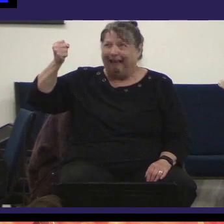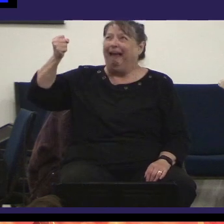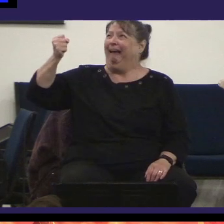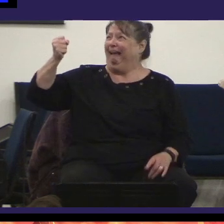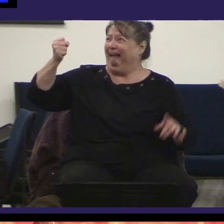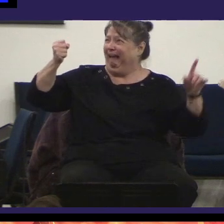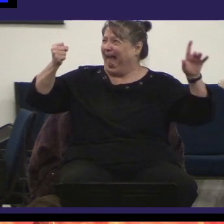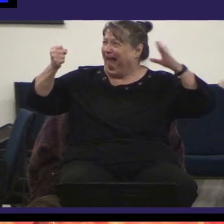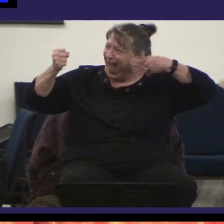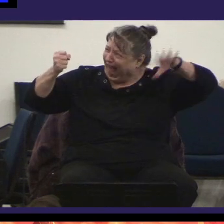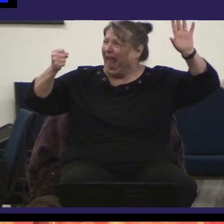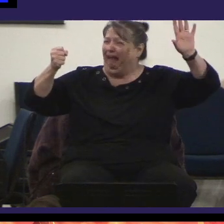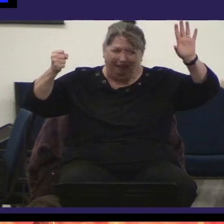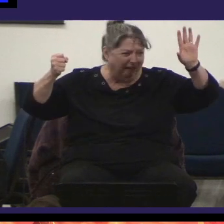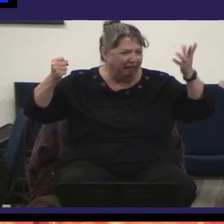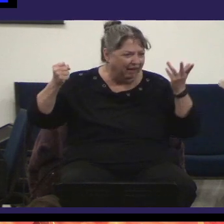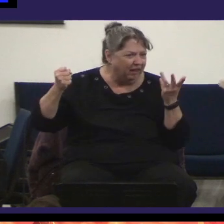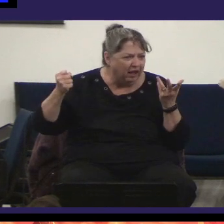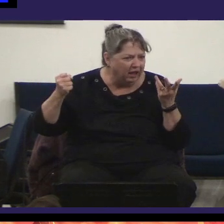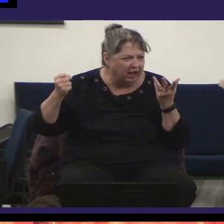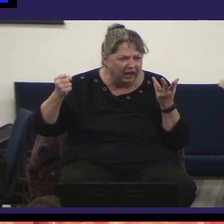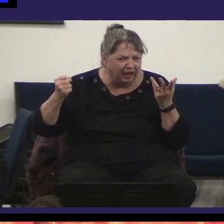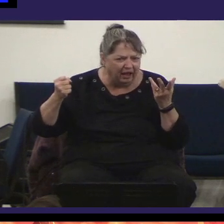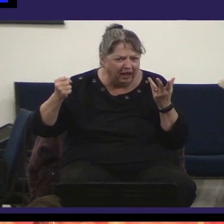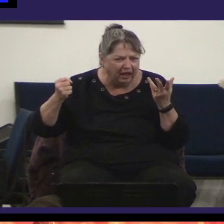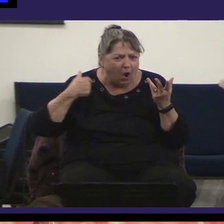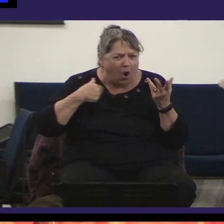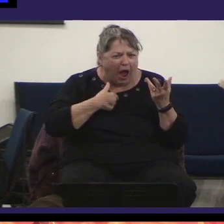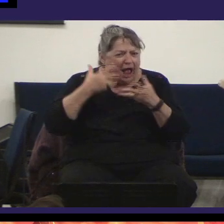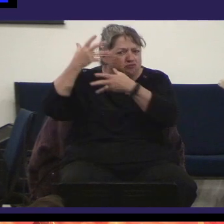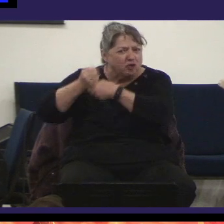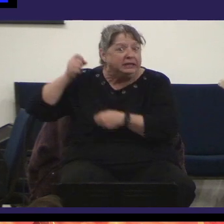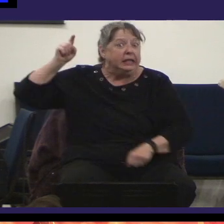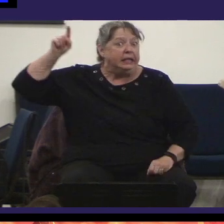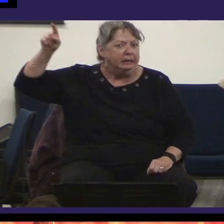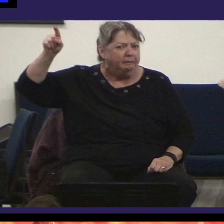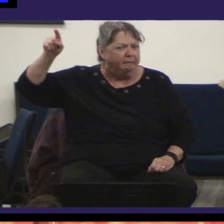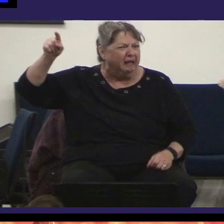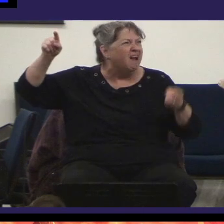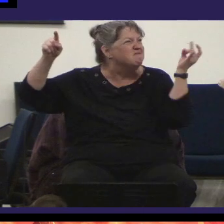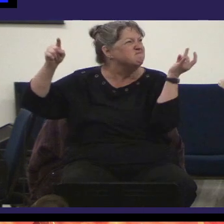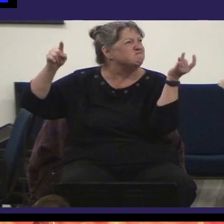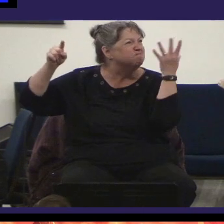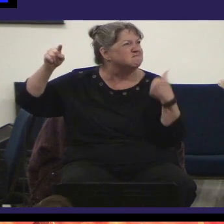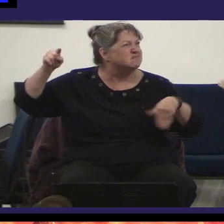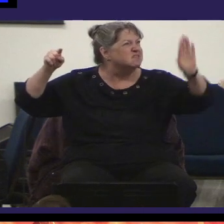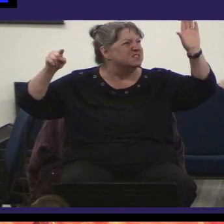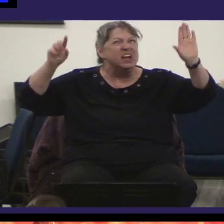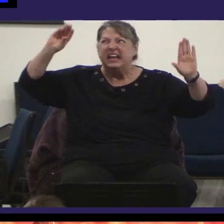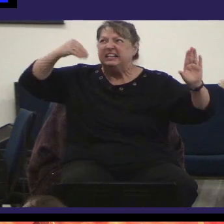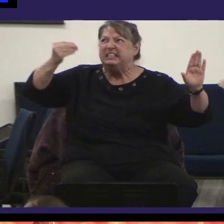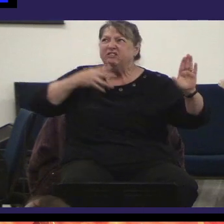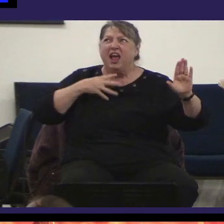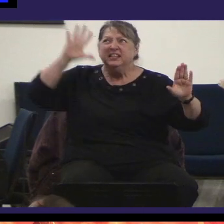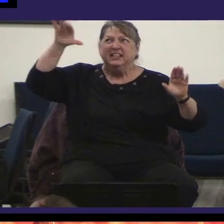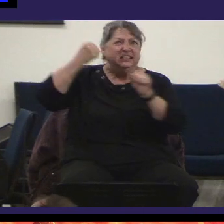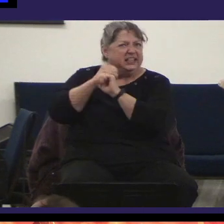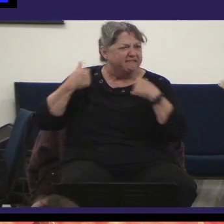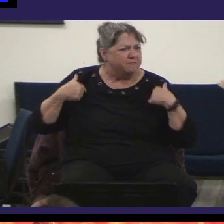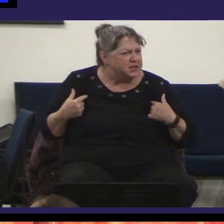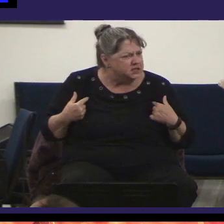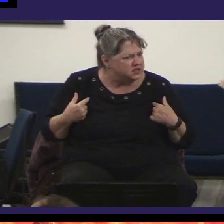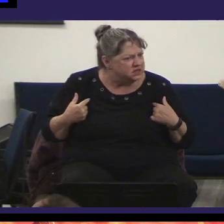It's all by grace. It's not my works. I trusted in him. It's by grace I'm saved. All right,